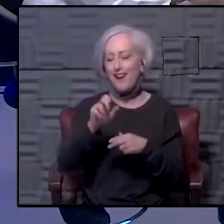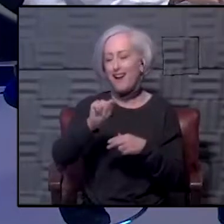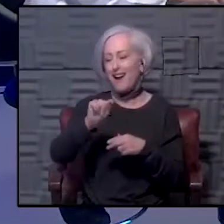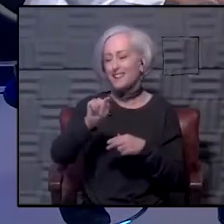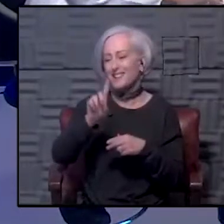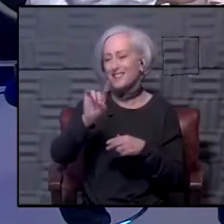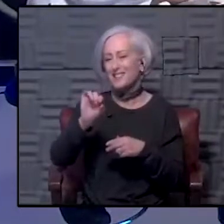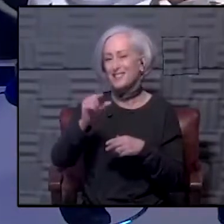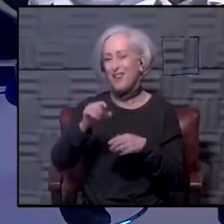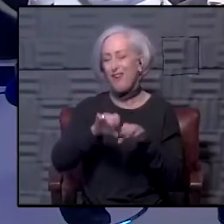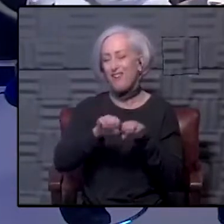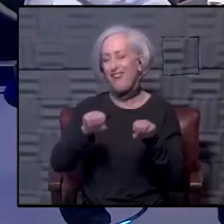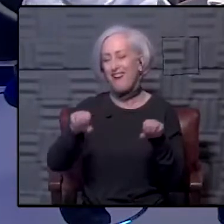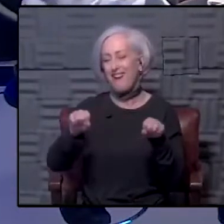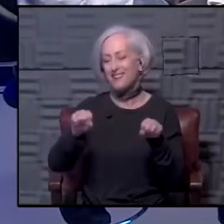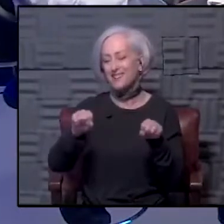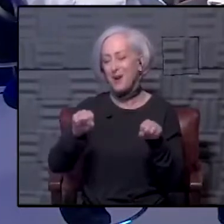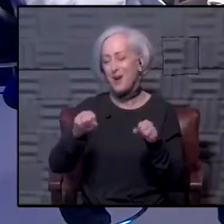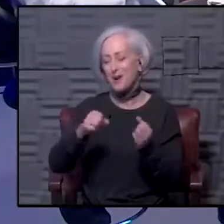method. So